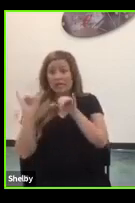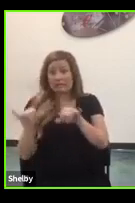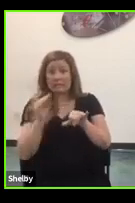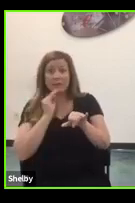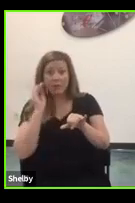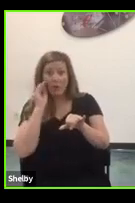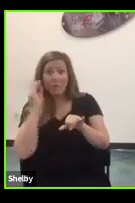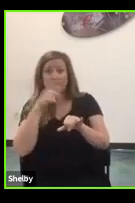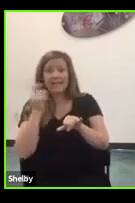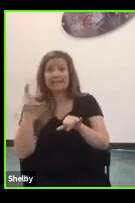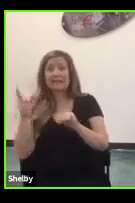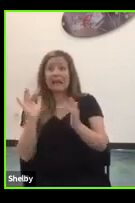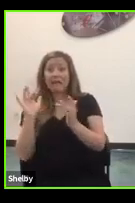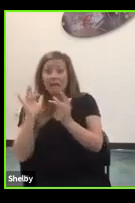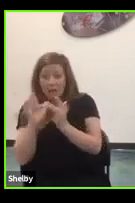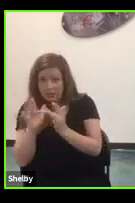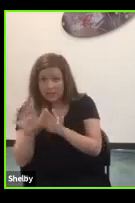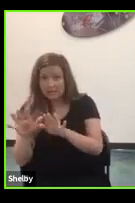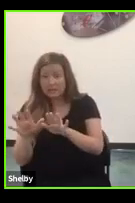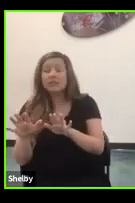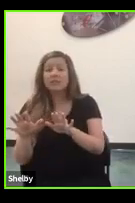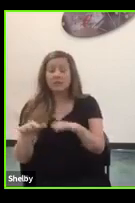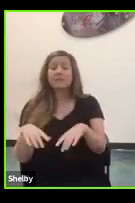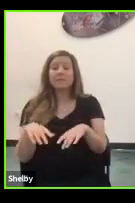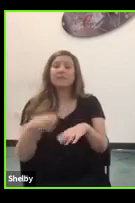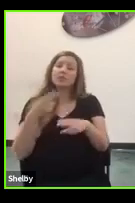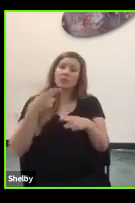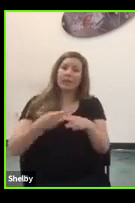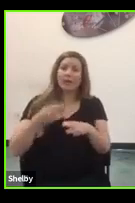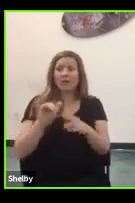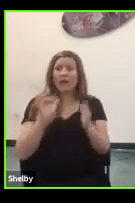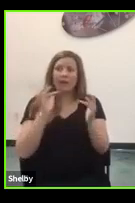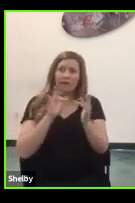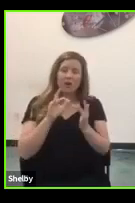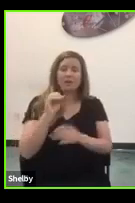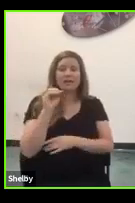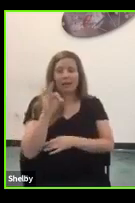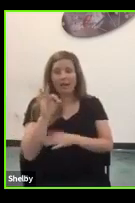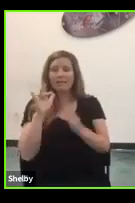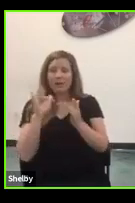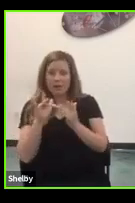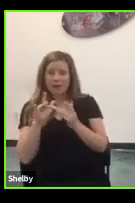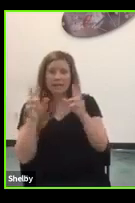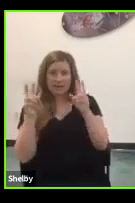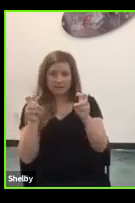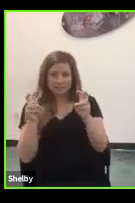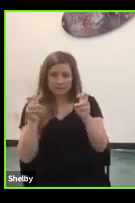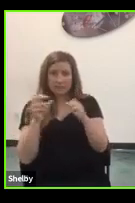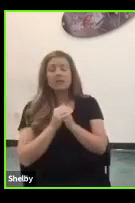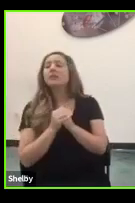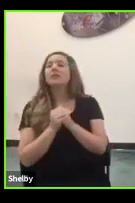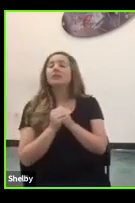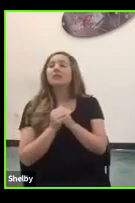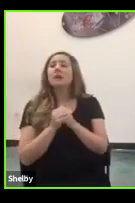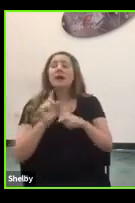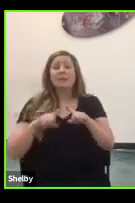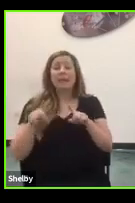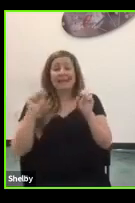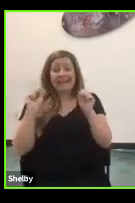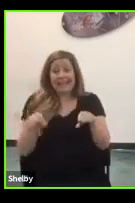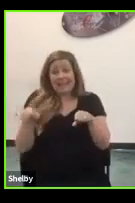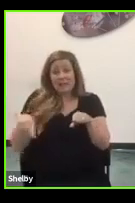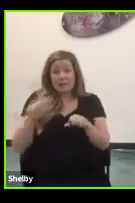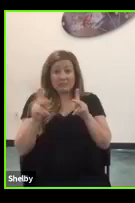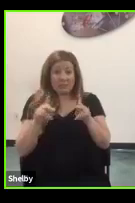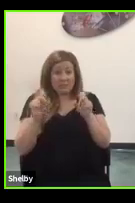because they have a contact. So they were a contact. So we call that contact of a contact. But can those people